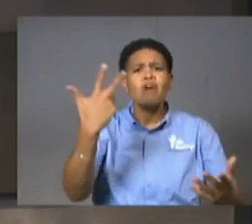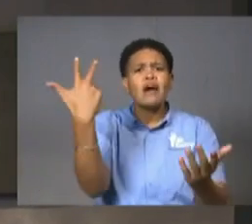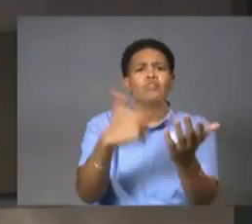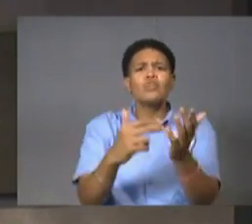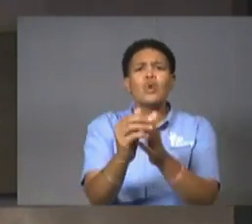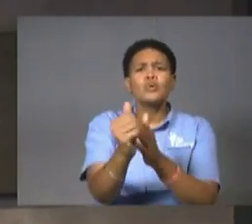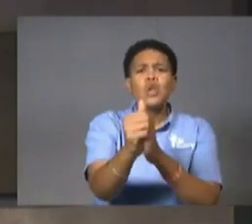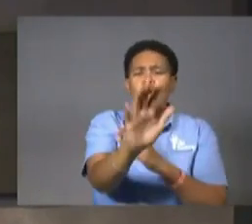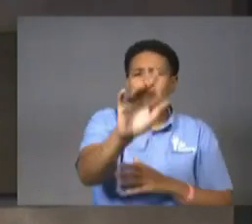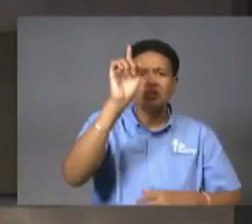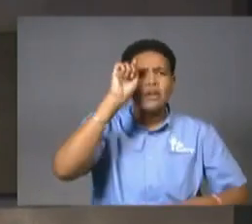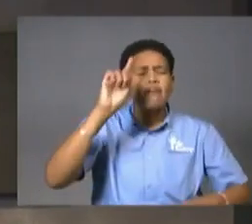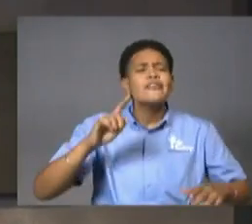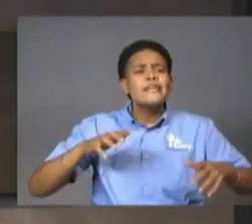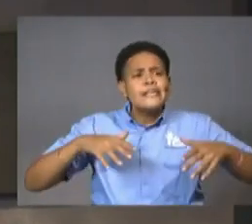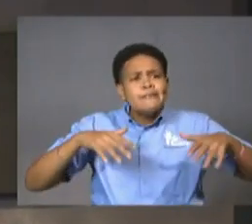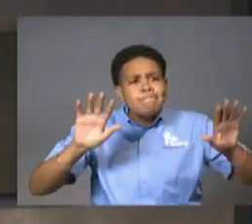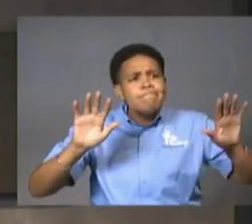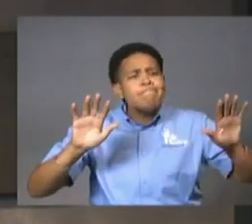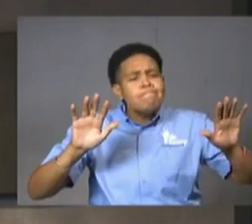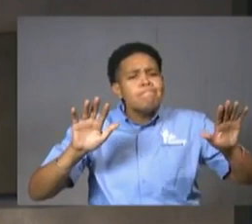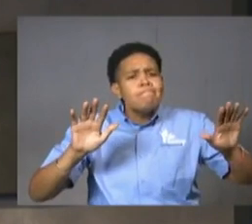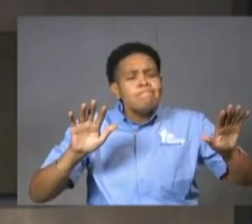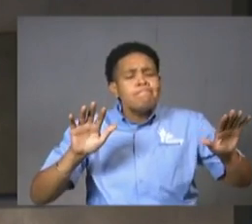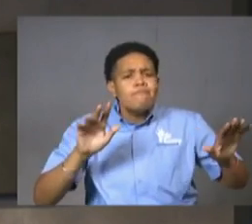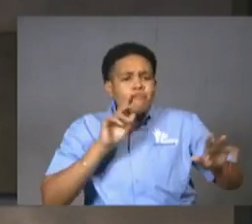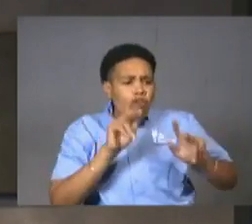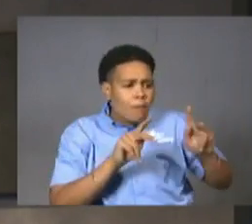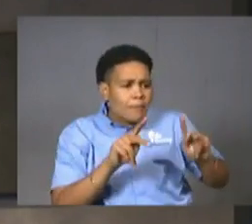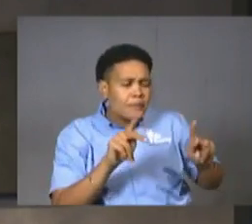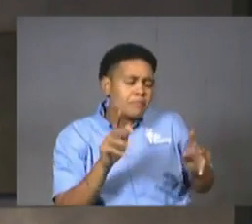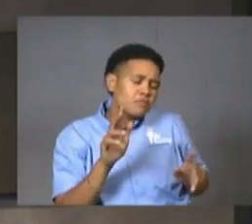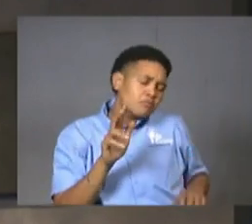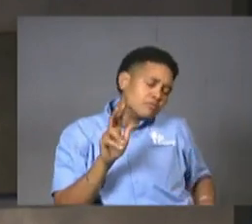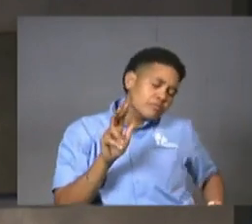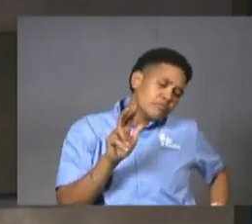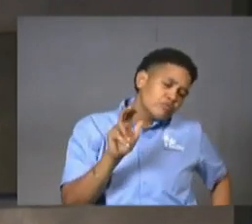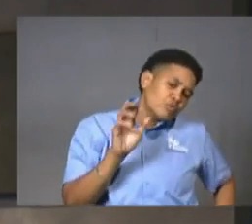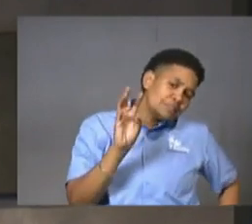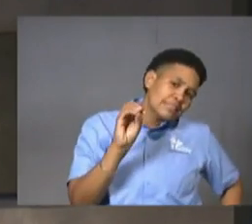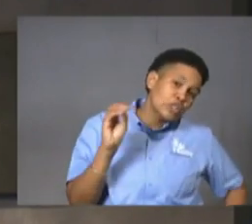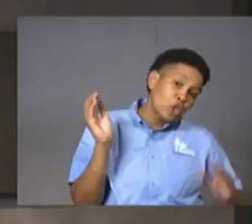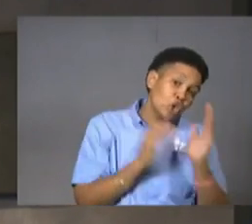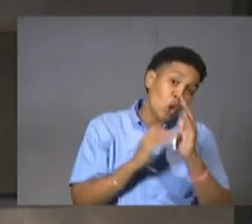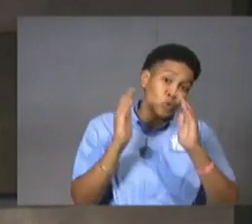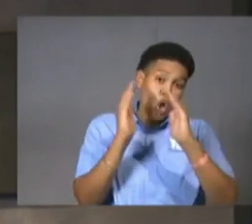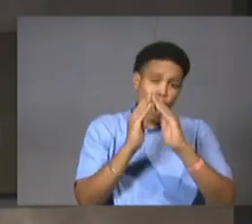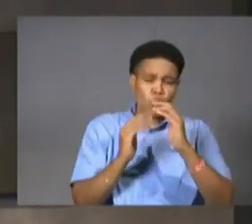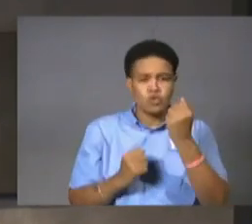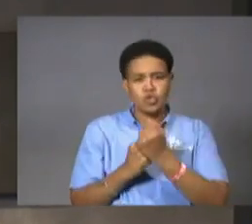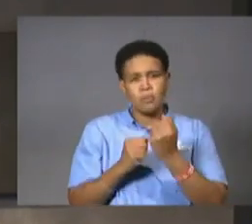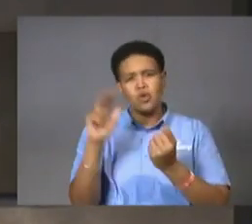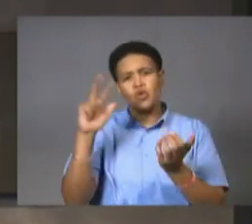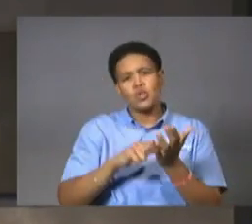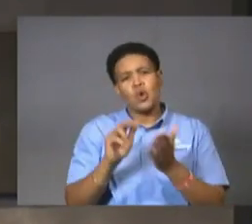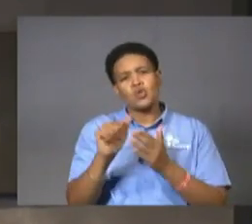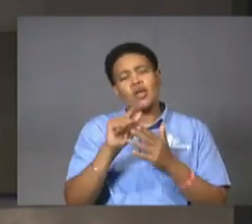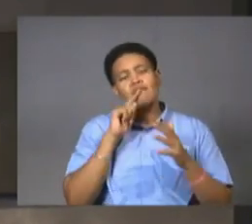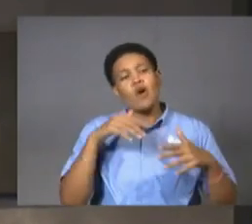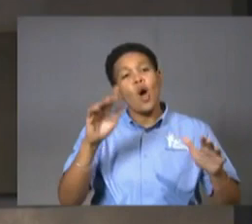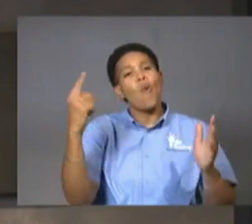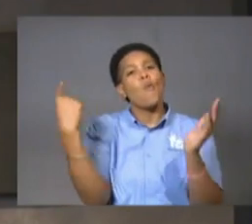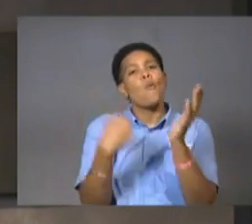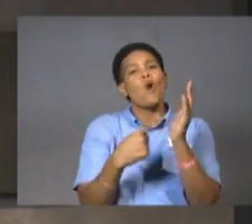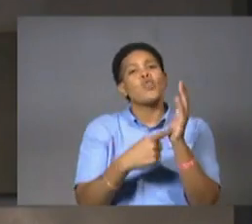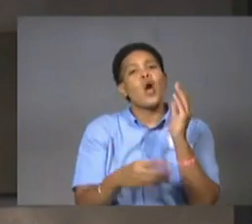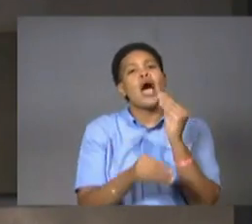$3,000 of relief for persons up to 360,000 households and $1,000 of water bill relief